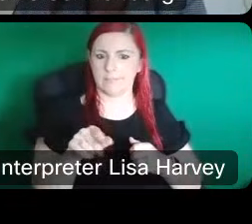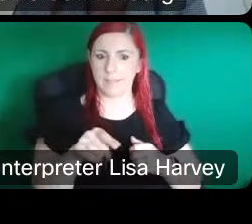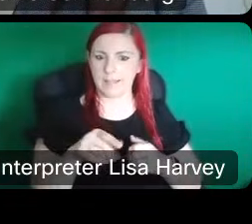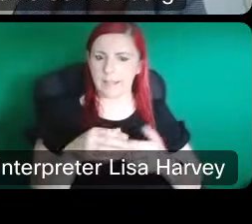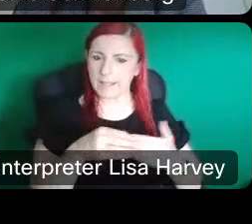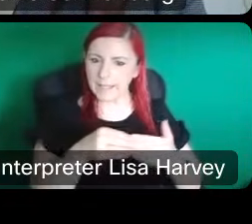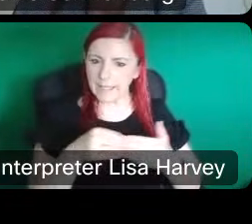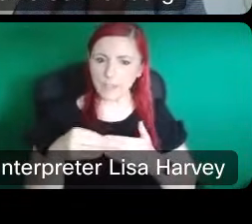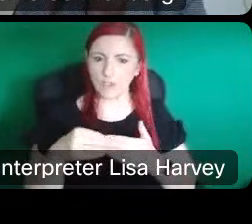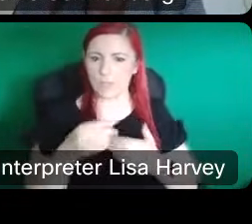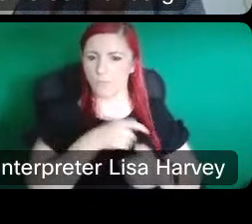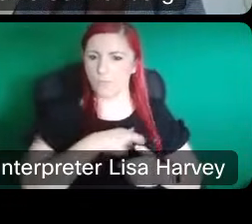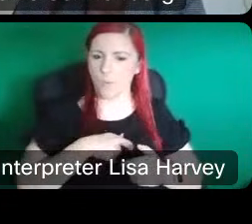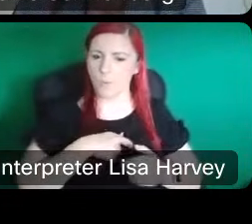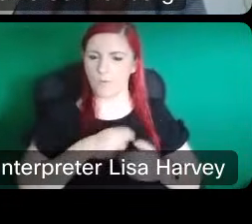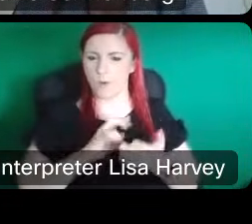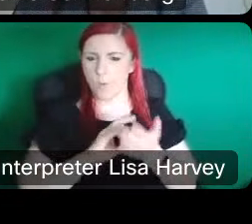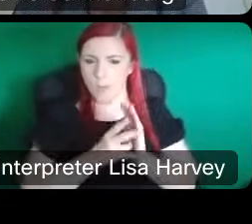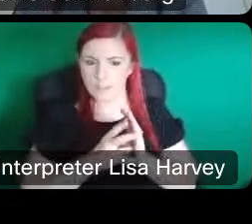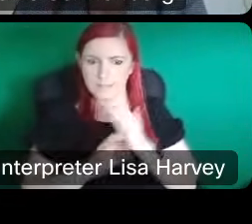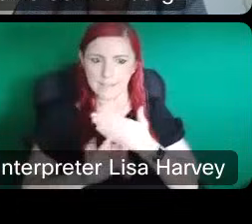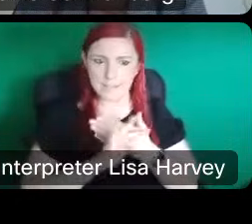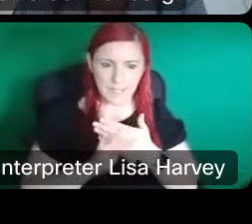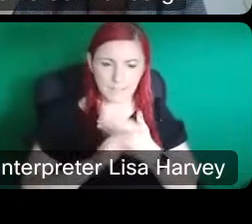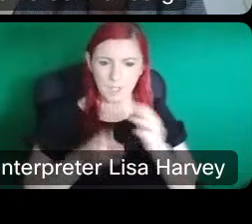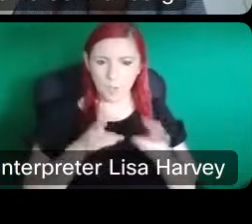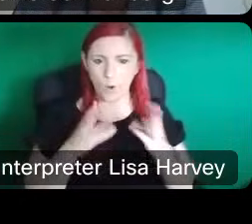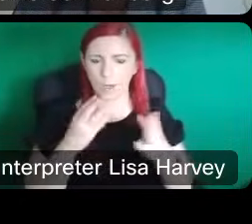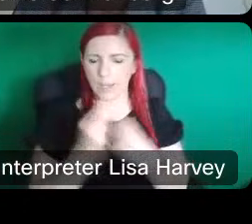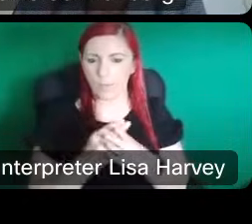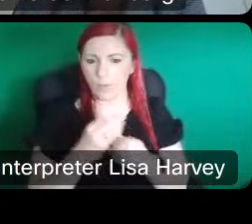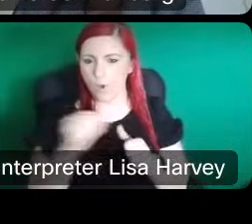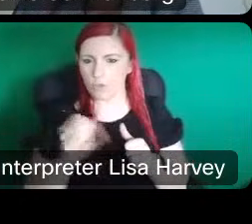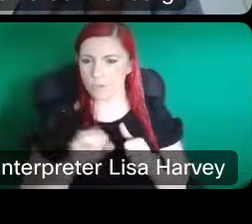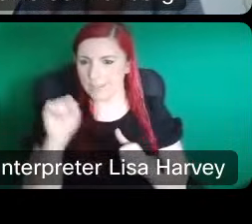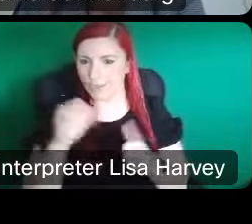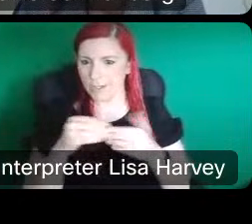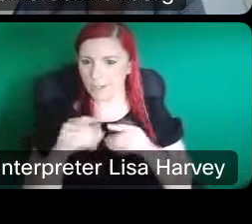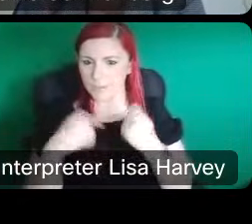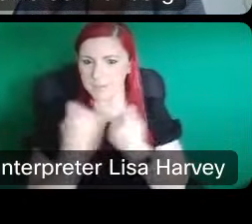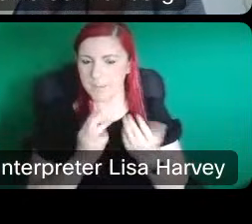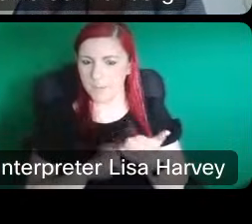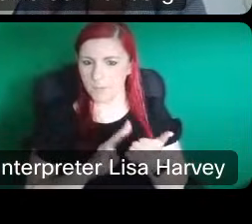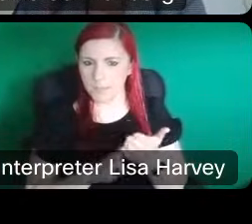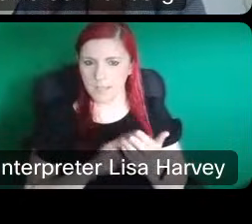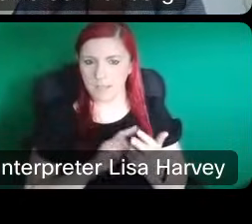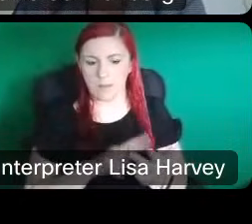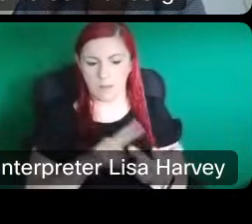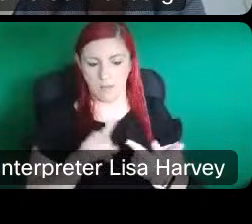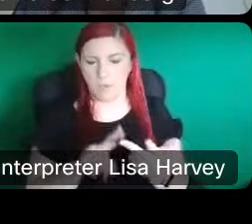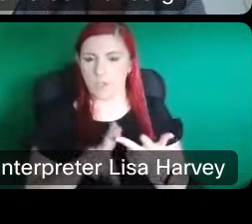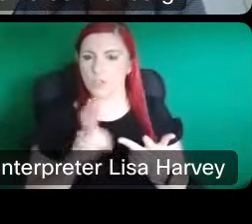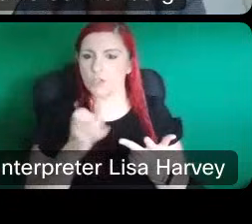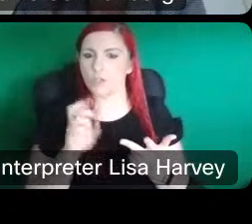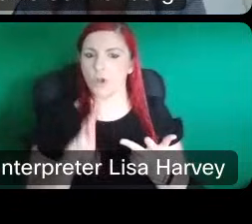organisation and working collaboratively with the senior leadership team in that area. And we're joined also by Dr. Orla